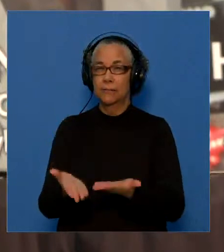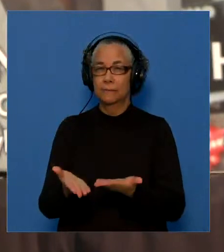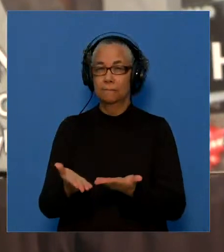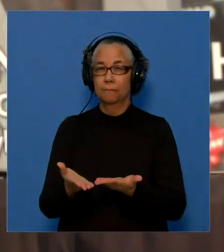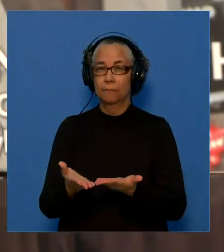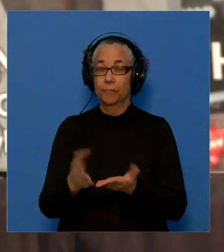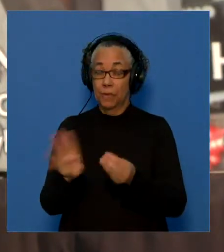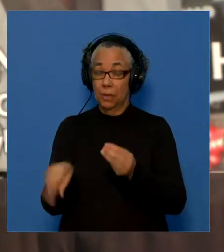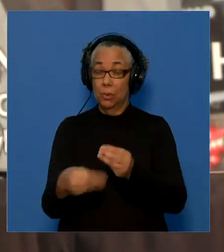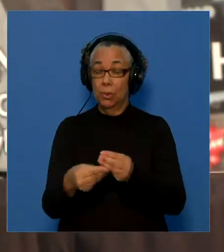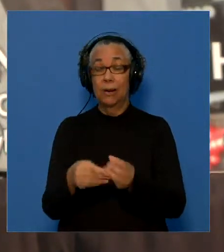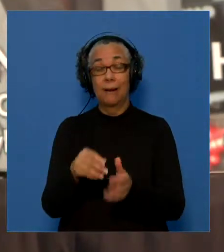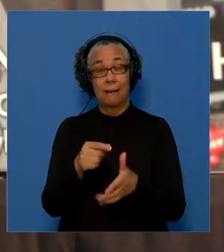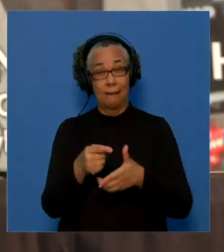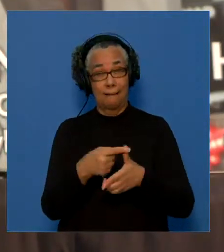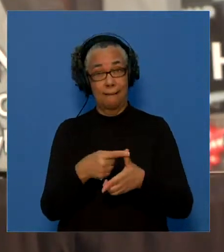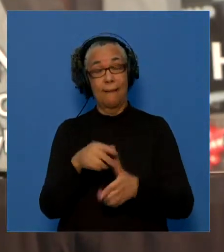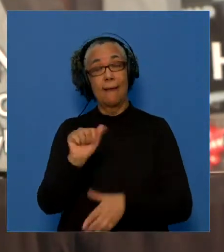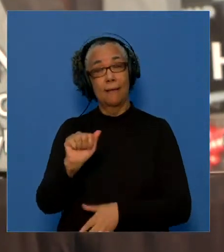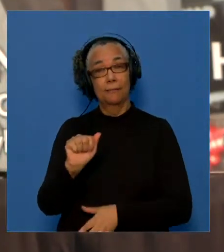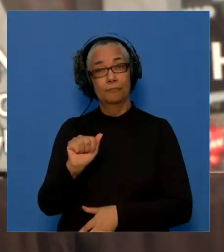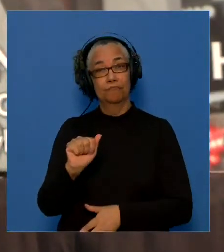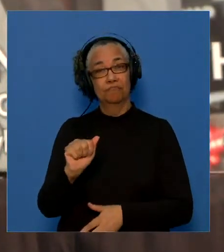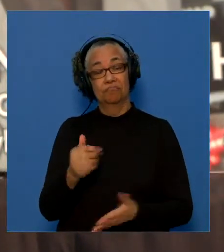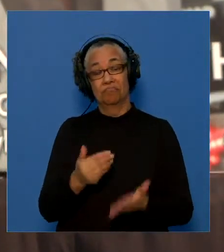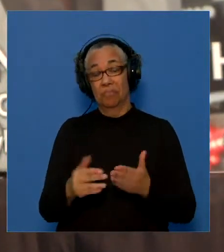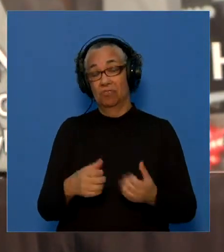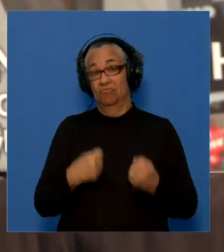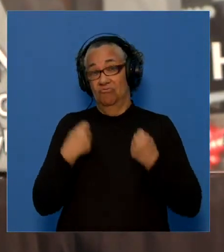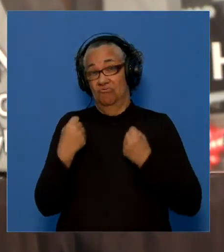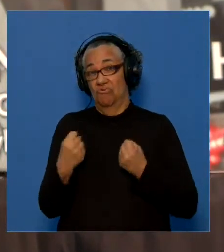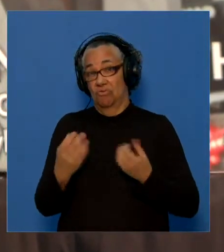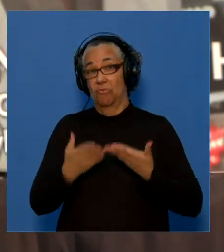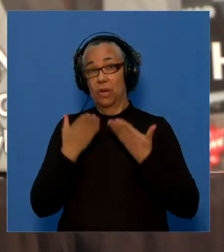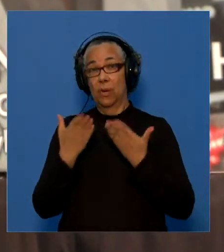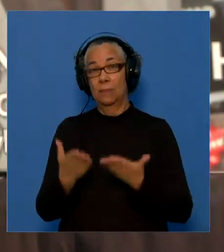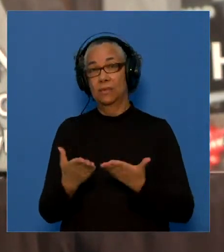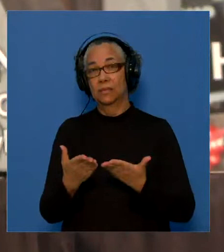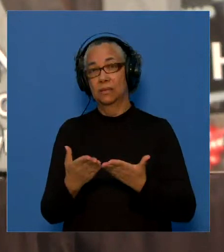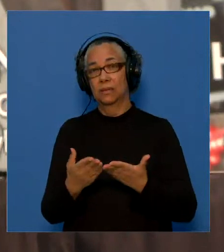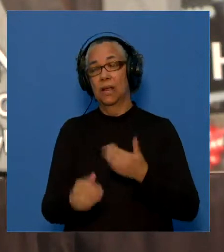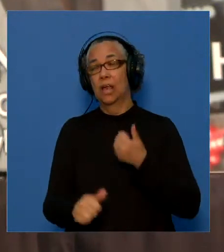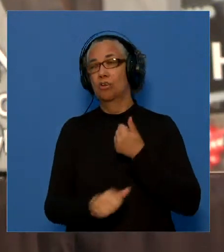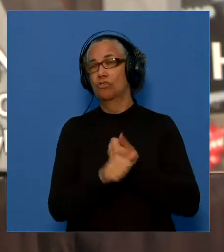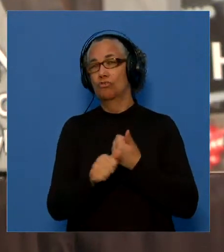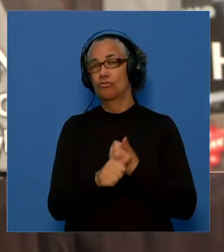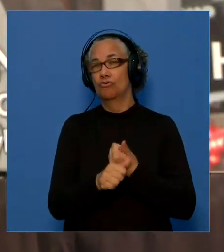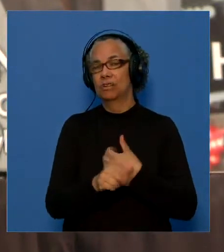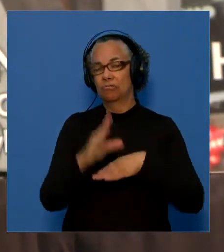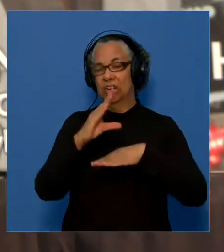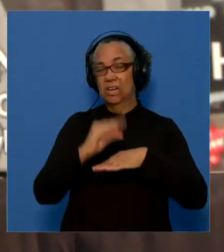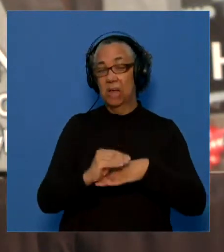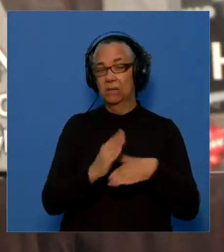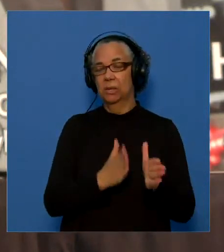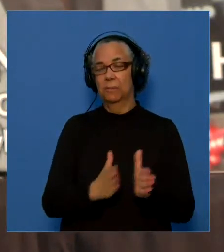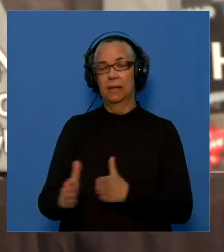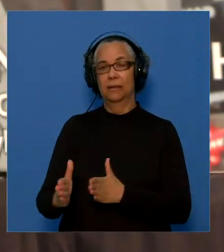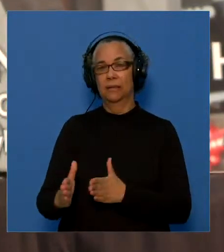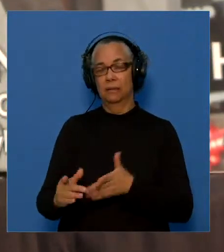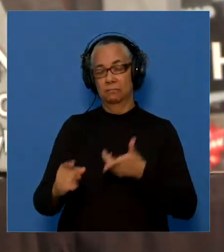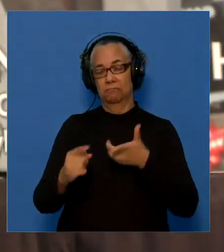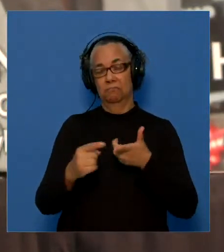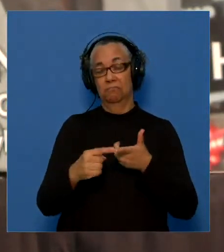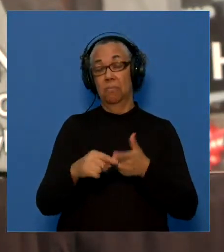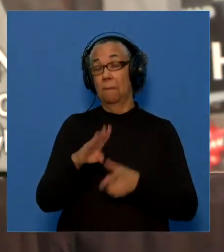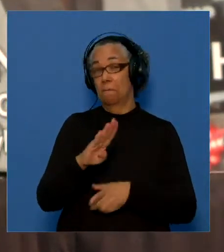A, possibly stronger reporting requirements, such as risk mitigation plans, and B,